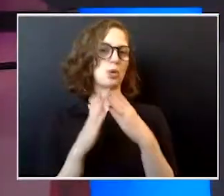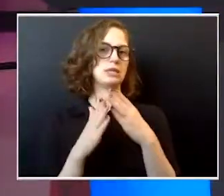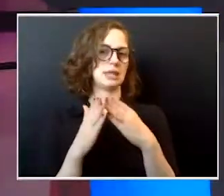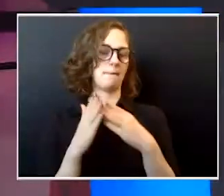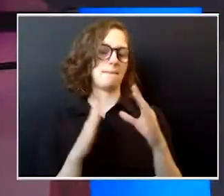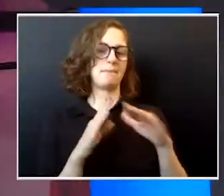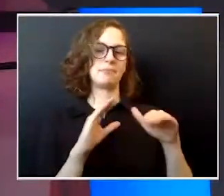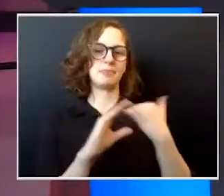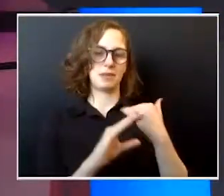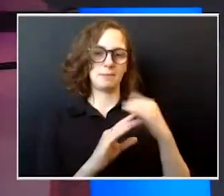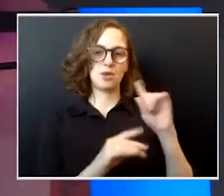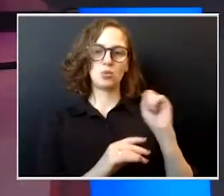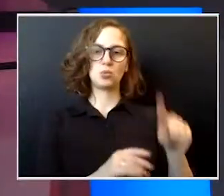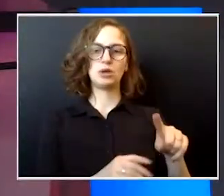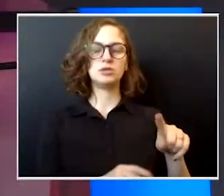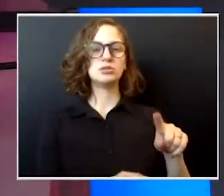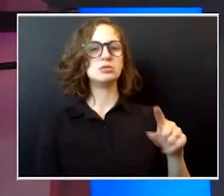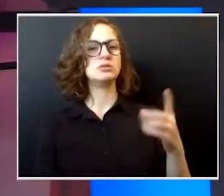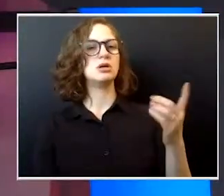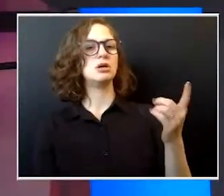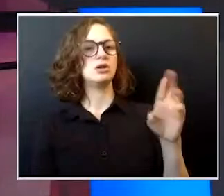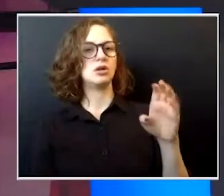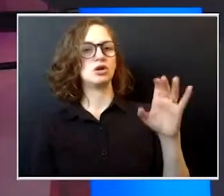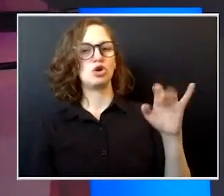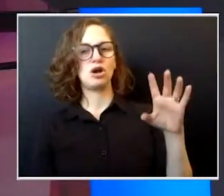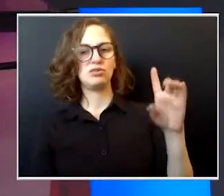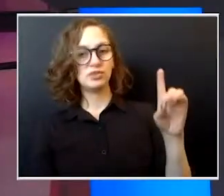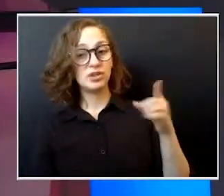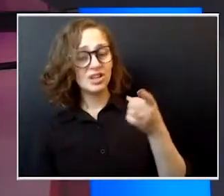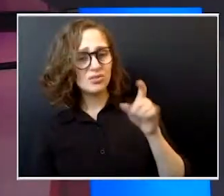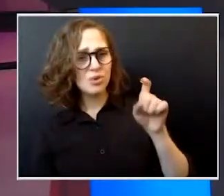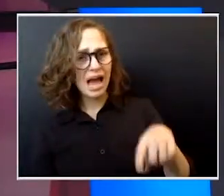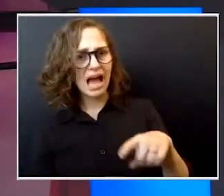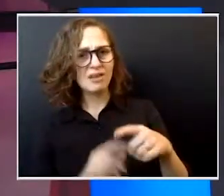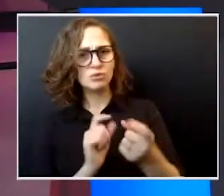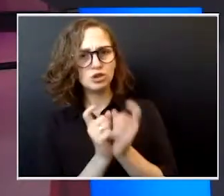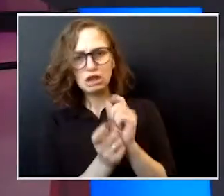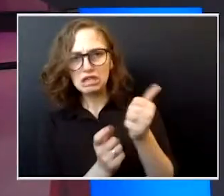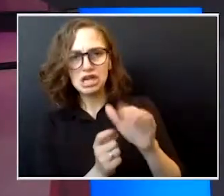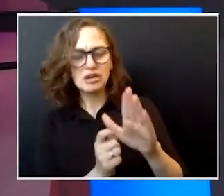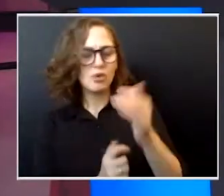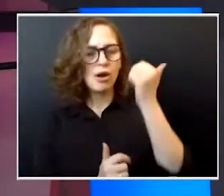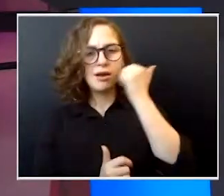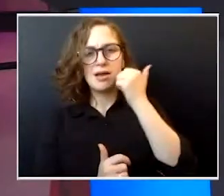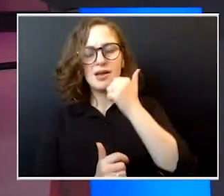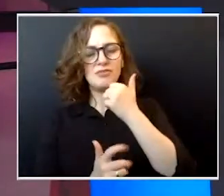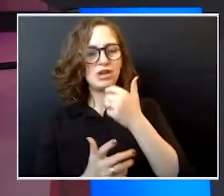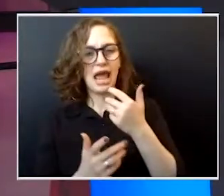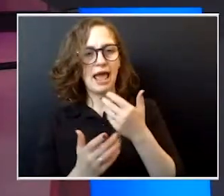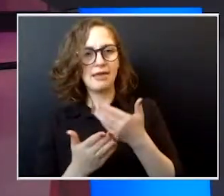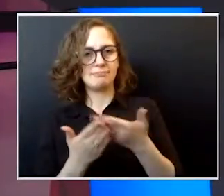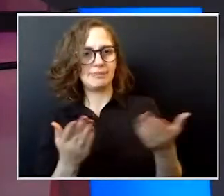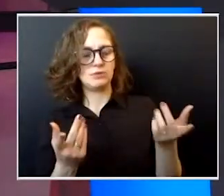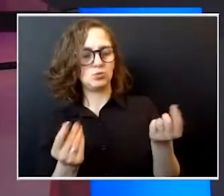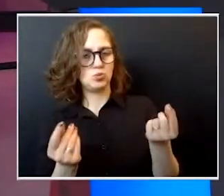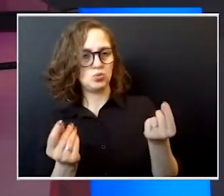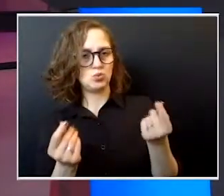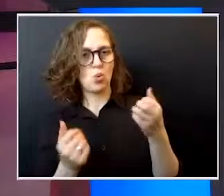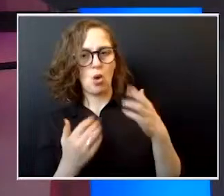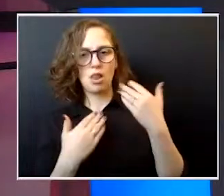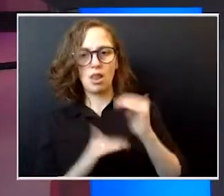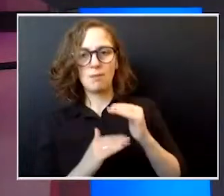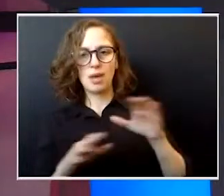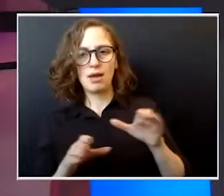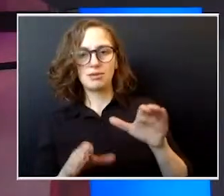Dr. Crawford, have you had to make day-to-day changes or limit any activities? That's a great question. Before I